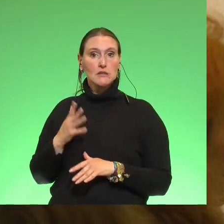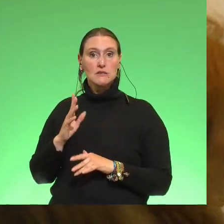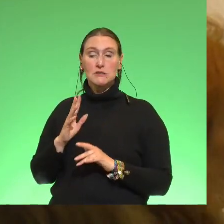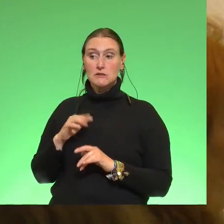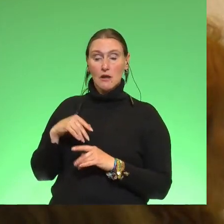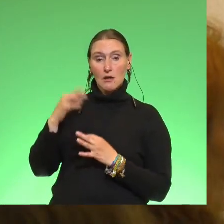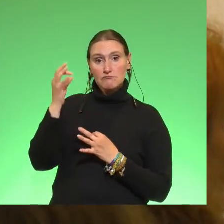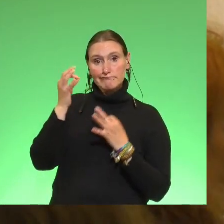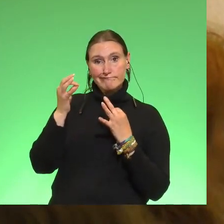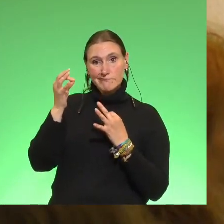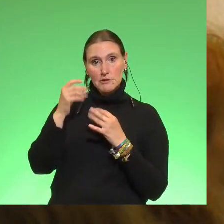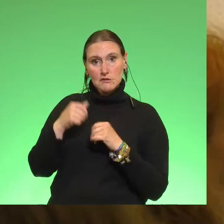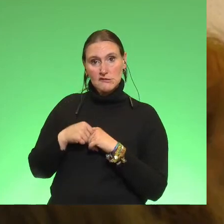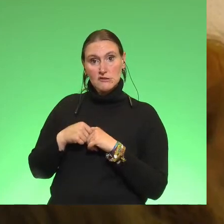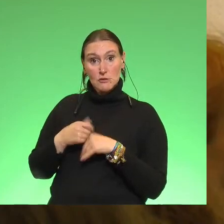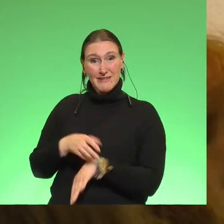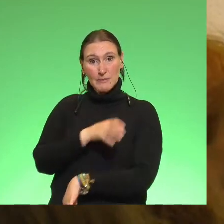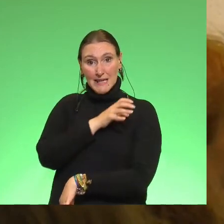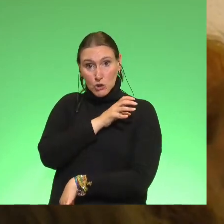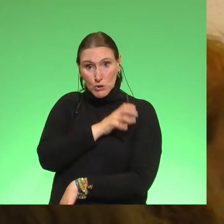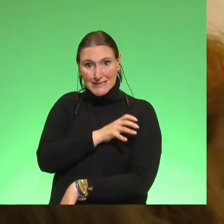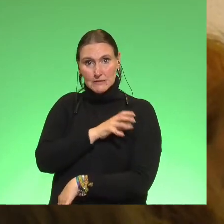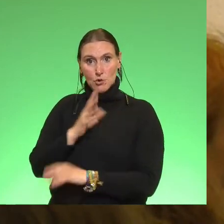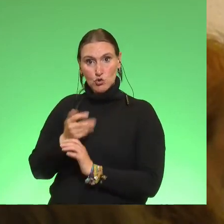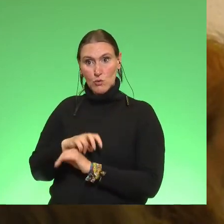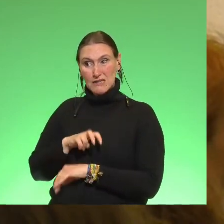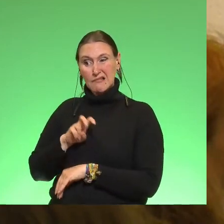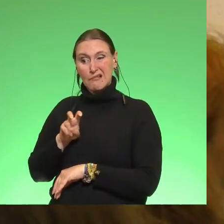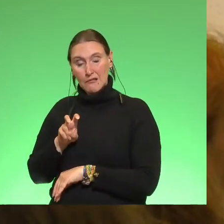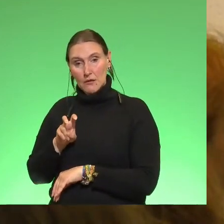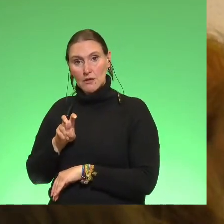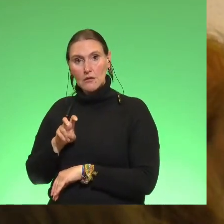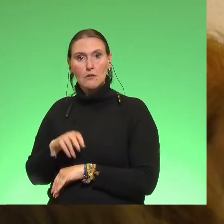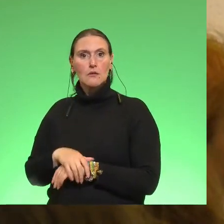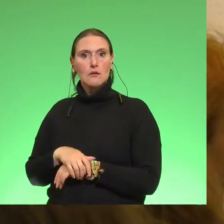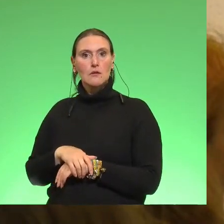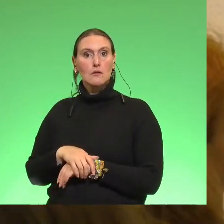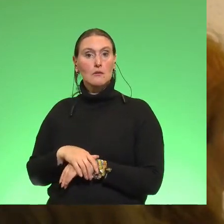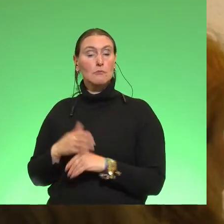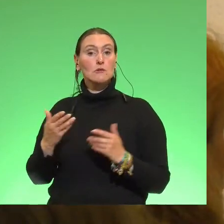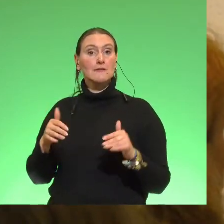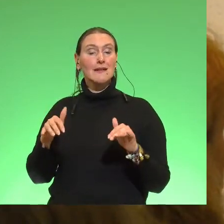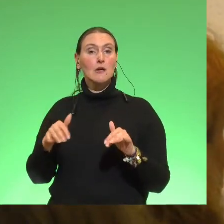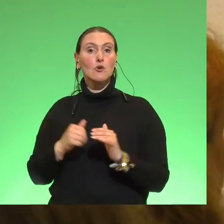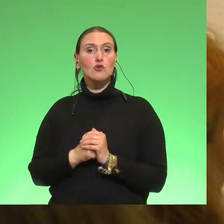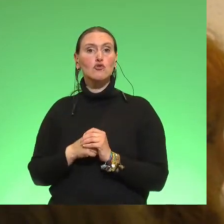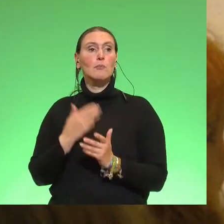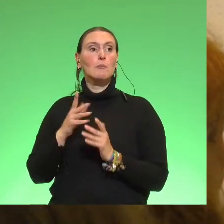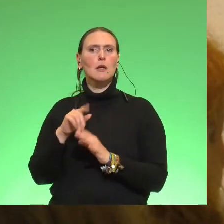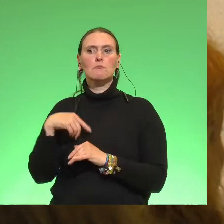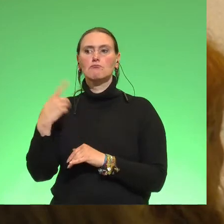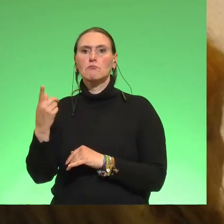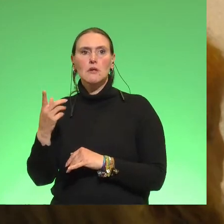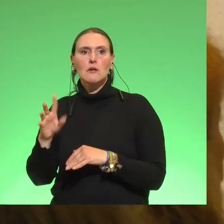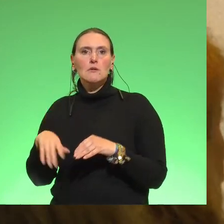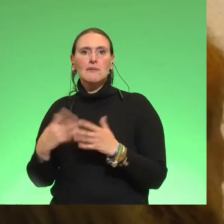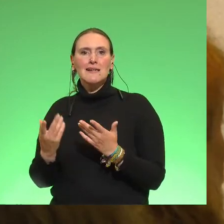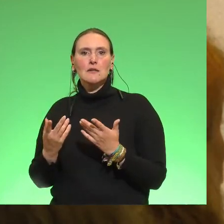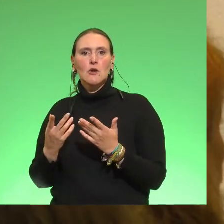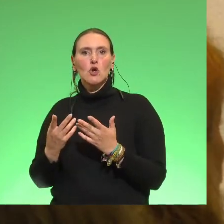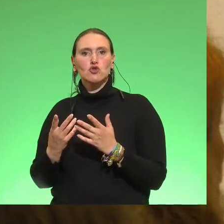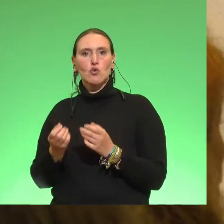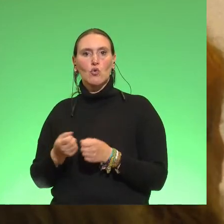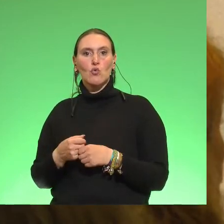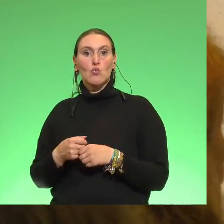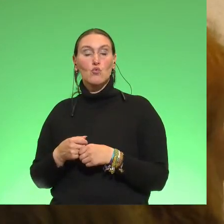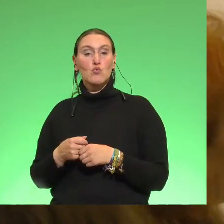risk but it's kind of like a risk in relation to the kind of like projected outcome. There is no projected outcome. Right.